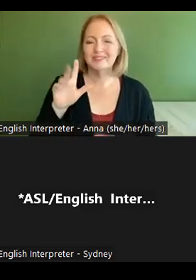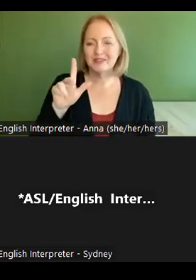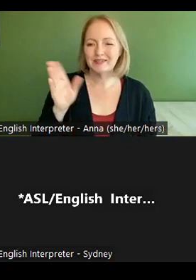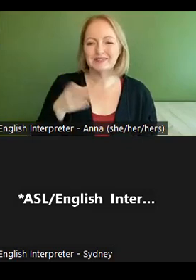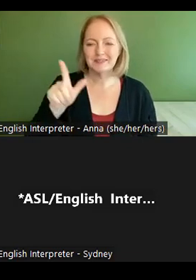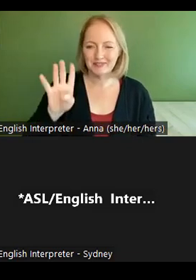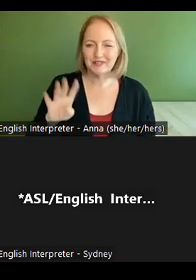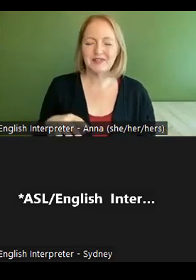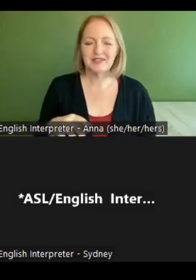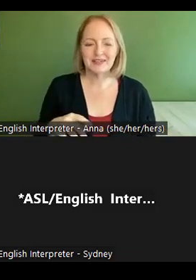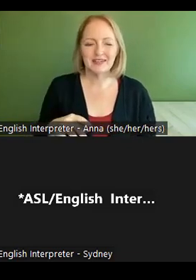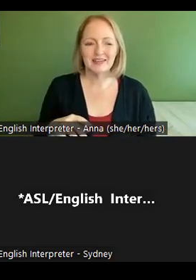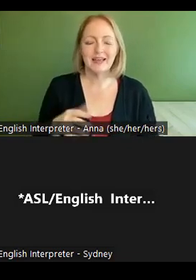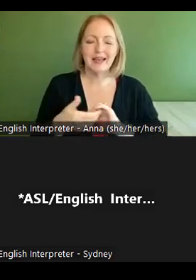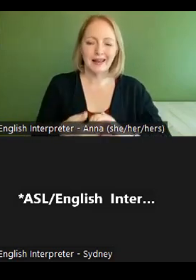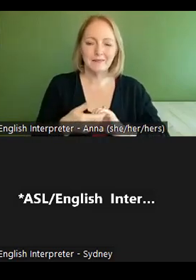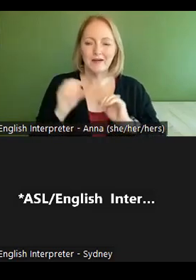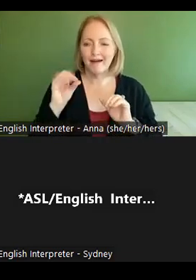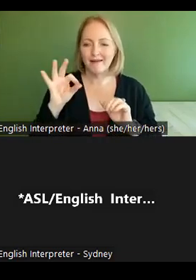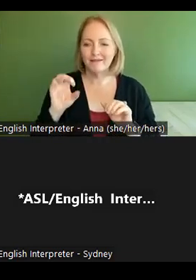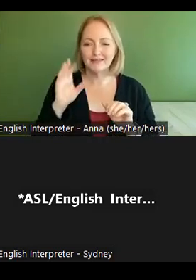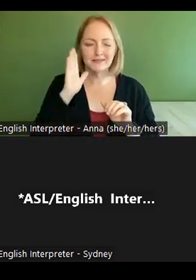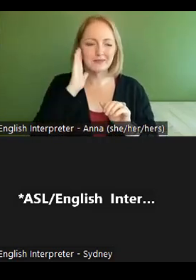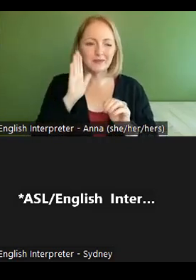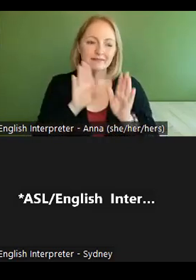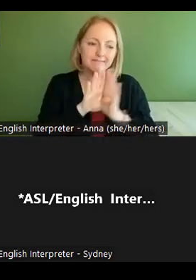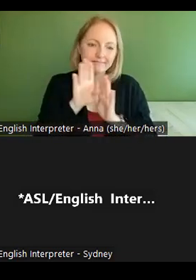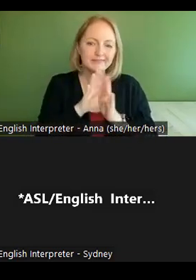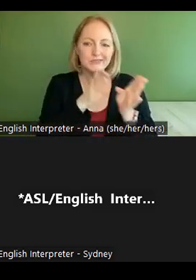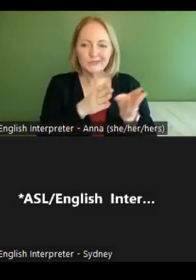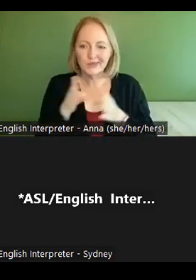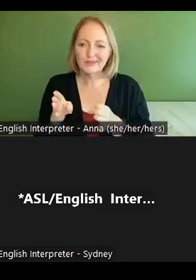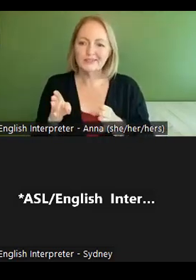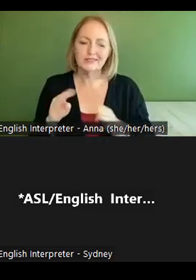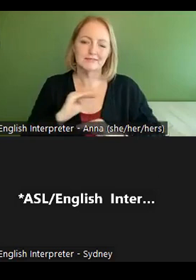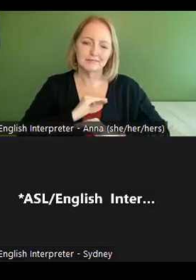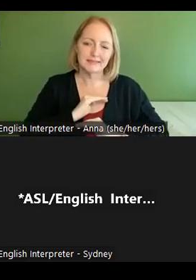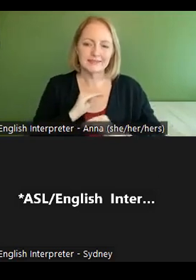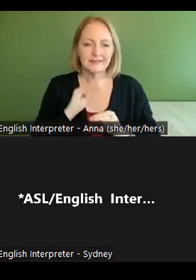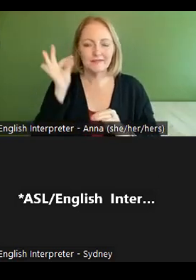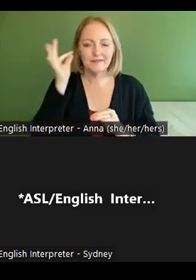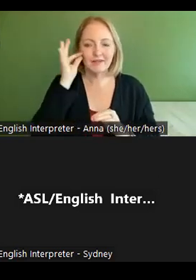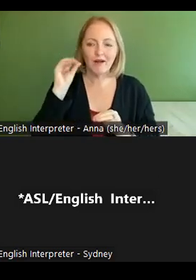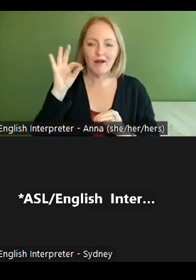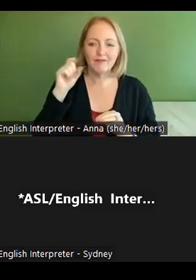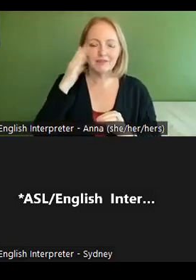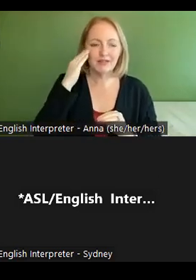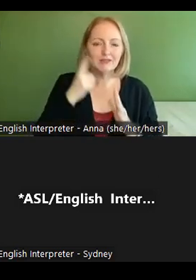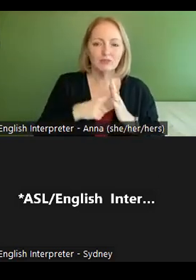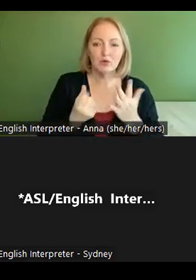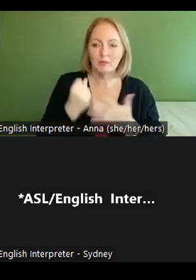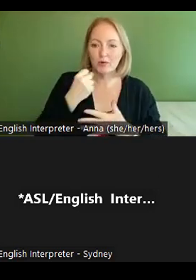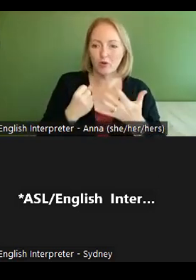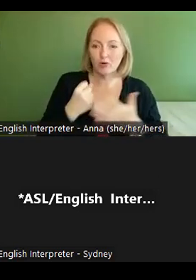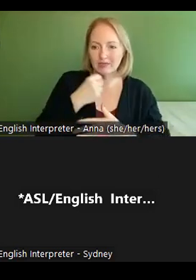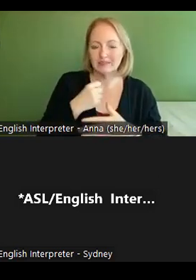23-24, excuse me, the Collaboration Office will be developing strategies to meet the Federal Office of Head Start priorities,